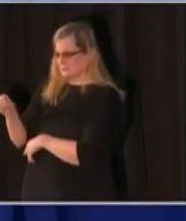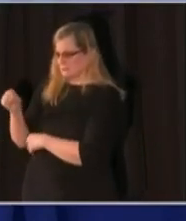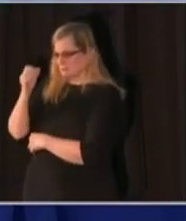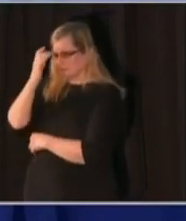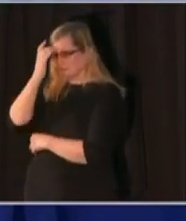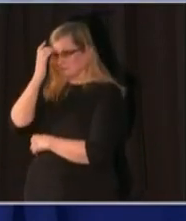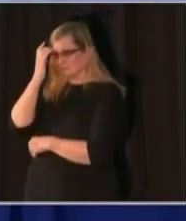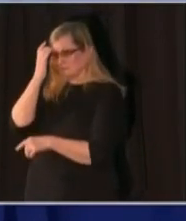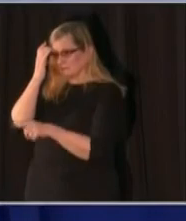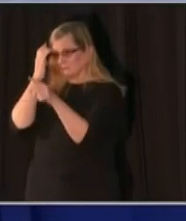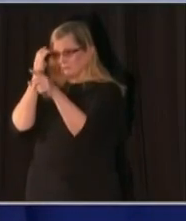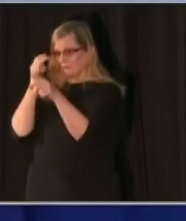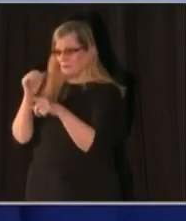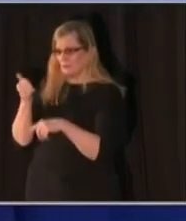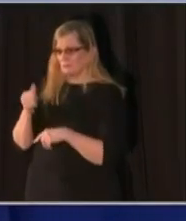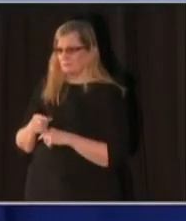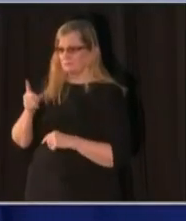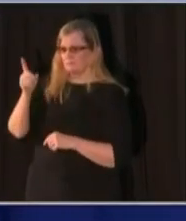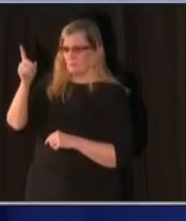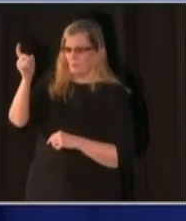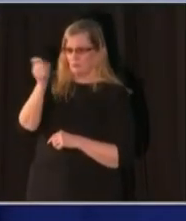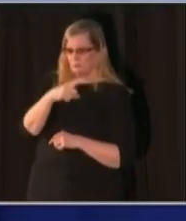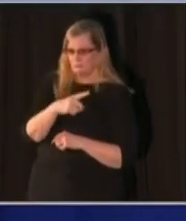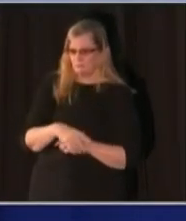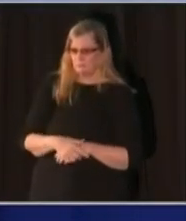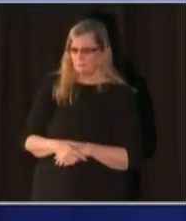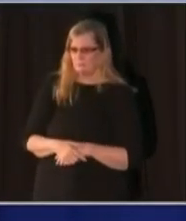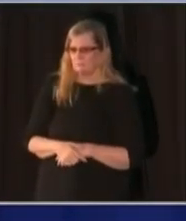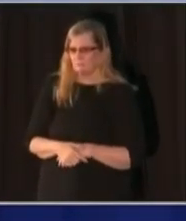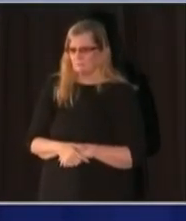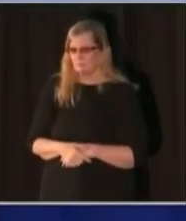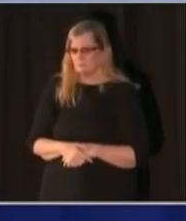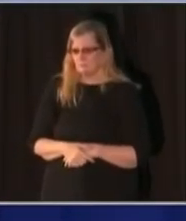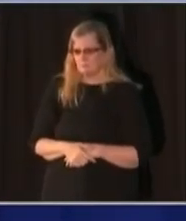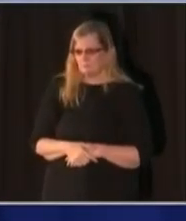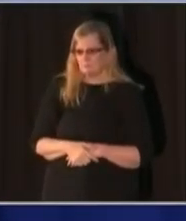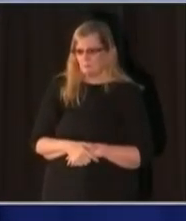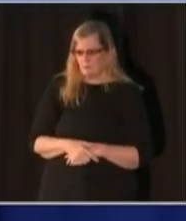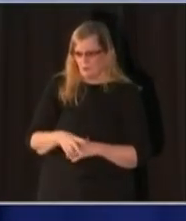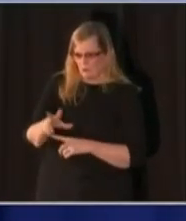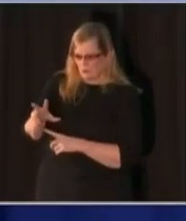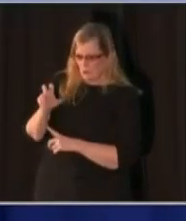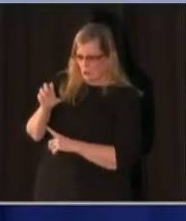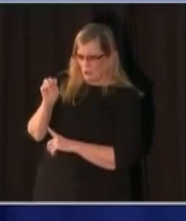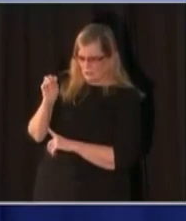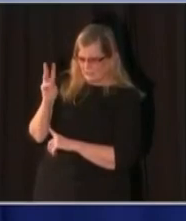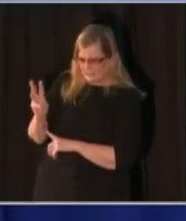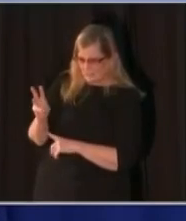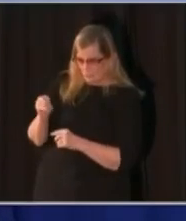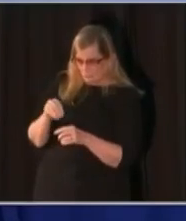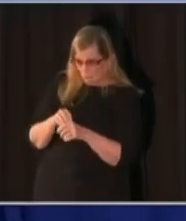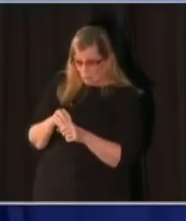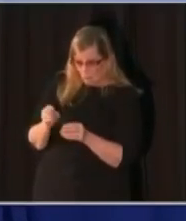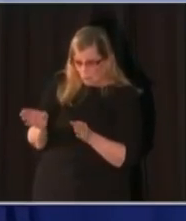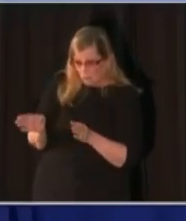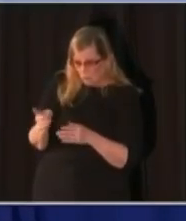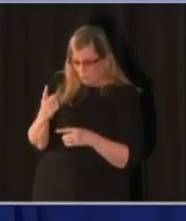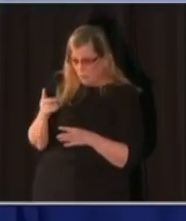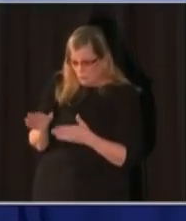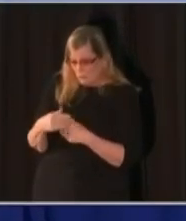Any other questions? Yes. If I can follow up on that, Director Gilbert. So the 306 rooms, is that one facility? No, it's not. How many facilities?